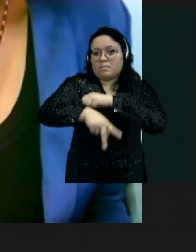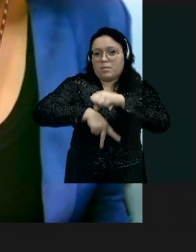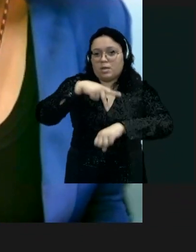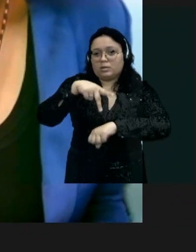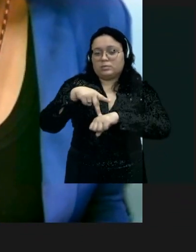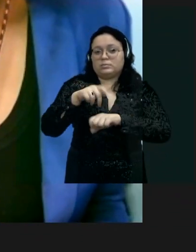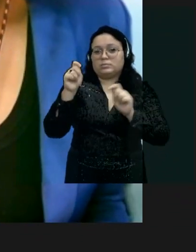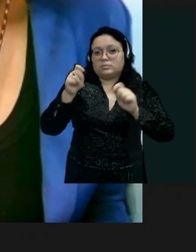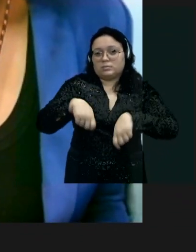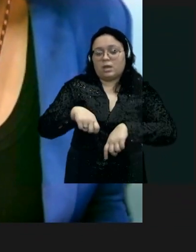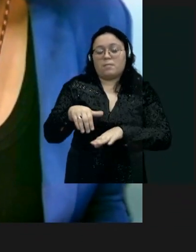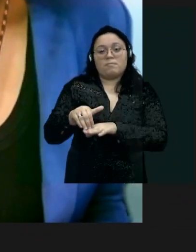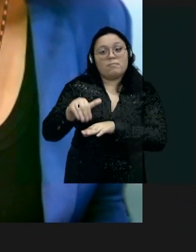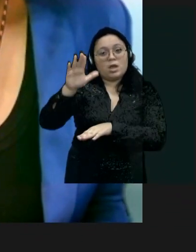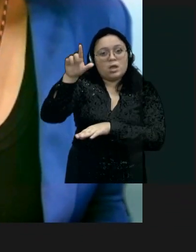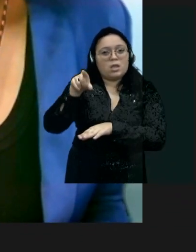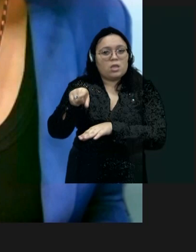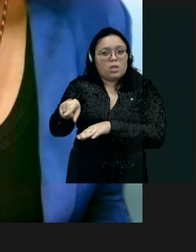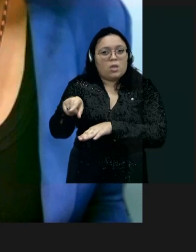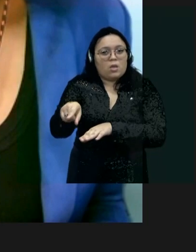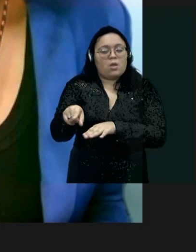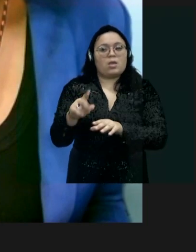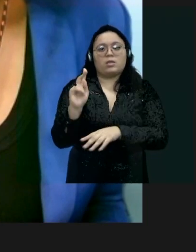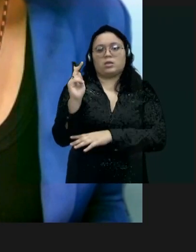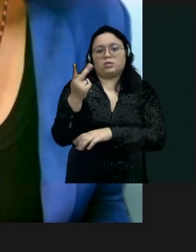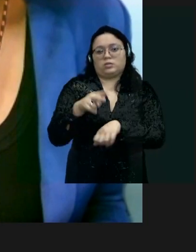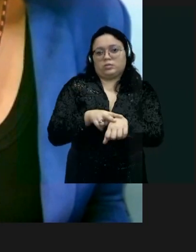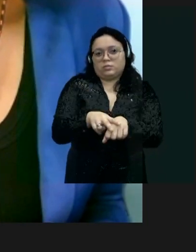working with the Panama Canal in order to have a specific